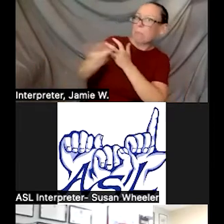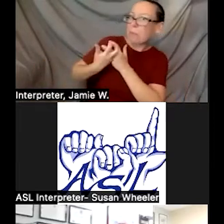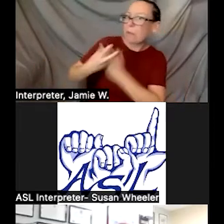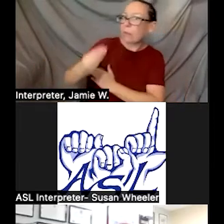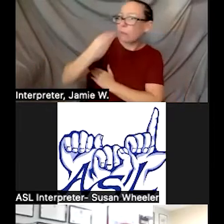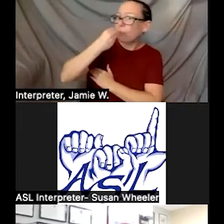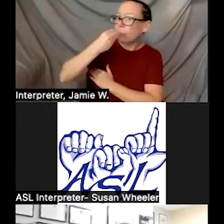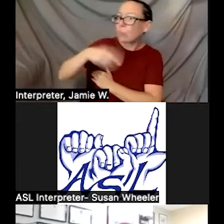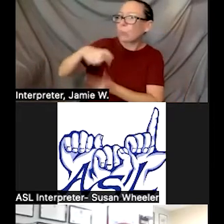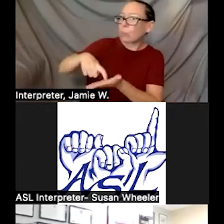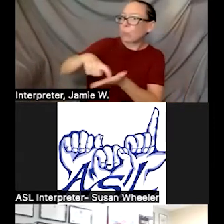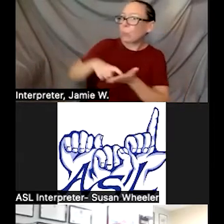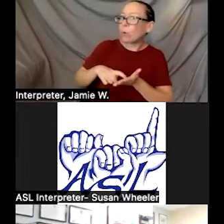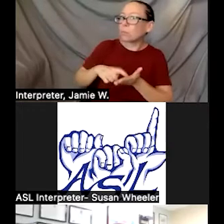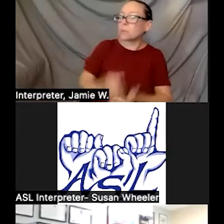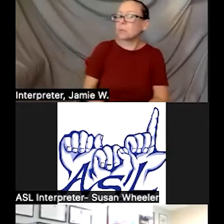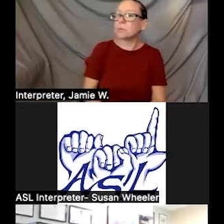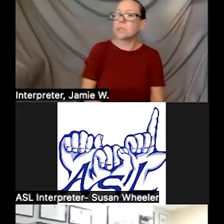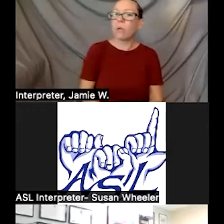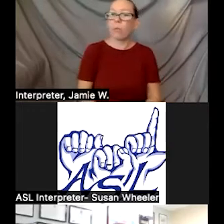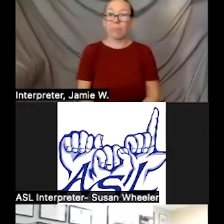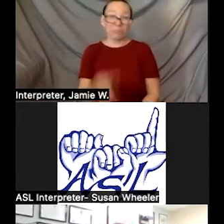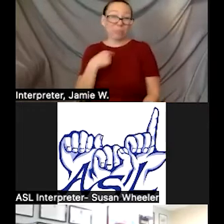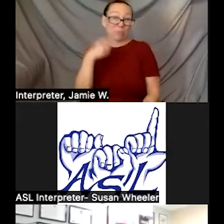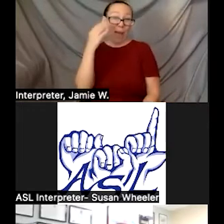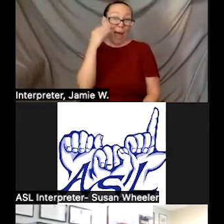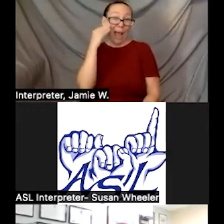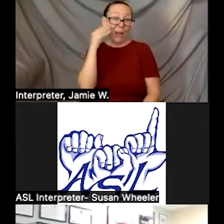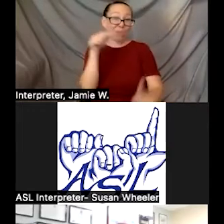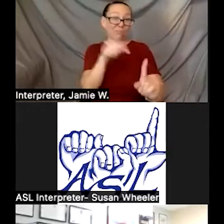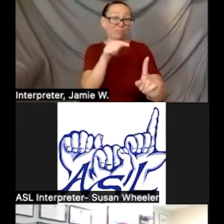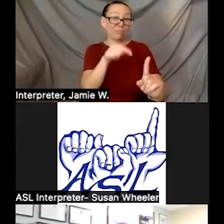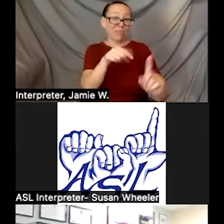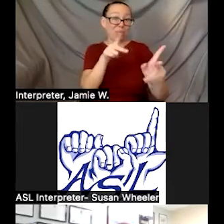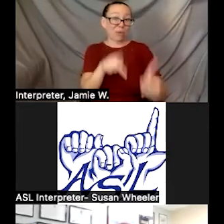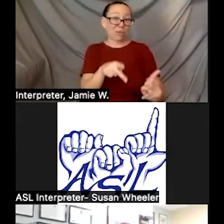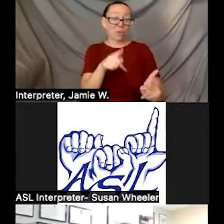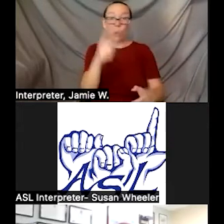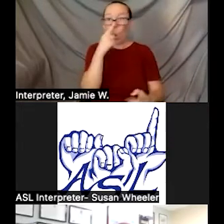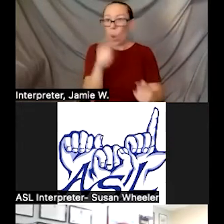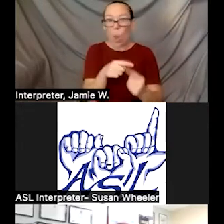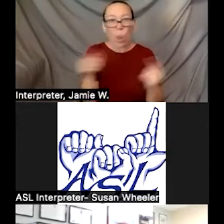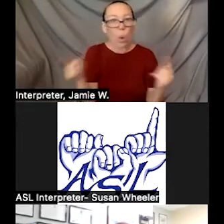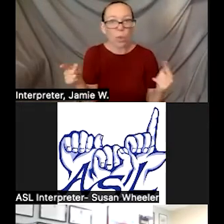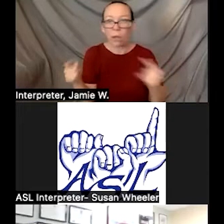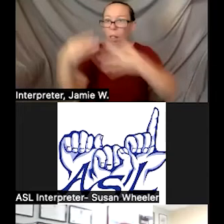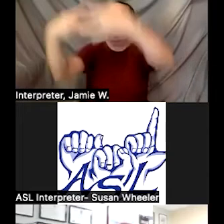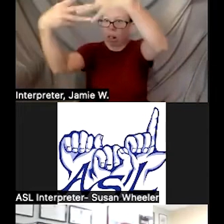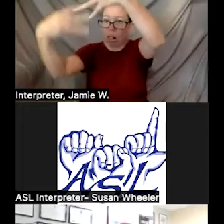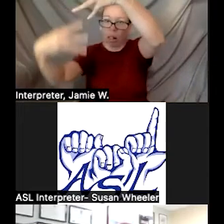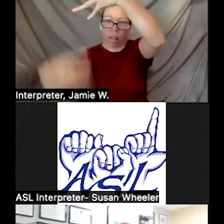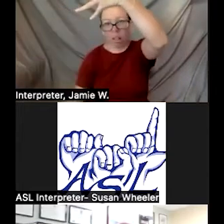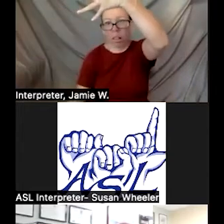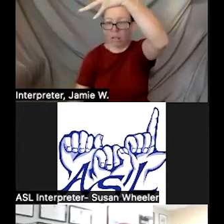very serious. I know of an individual who's pretty much allergic to everything. It's not an issue of what